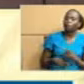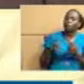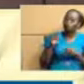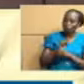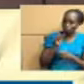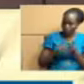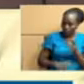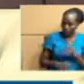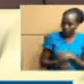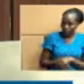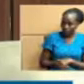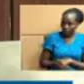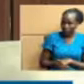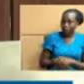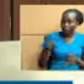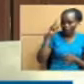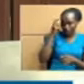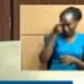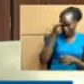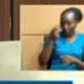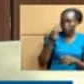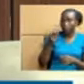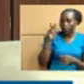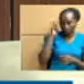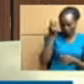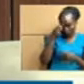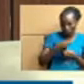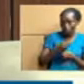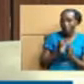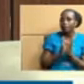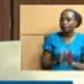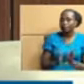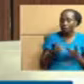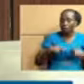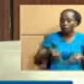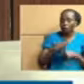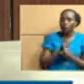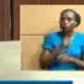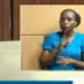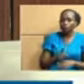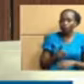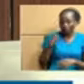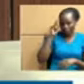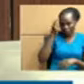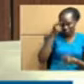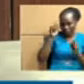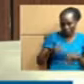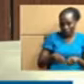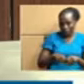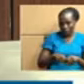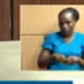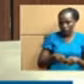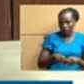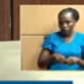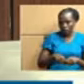need to do as government, as policymakers, is to make sure that government compels each sector